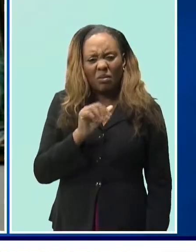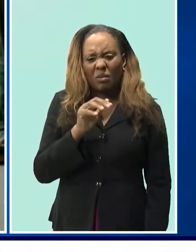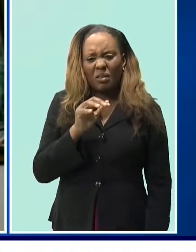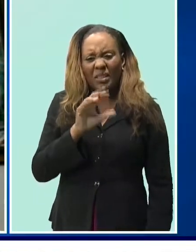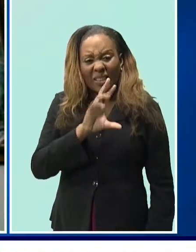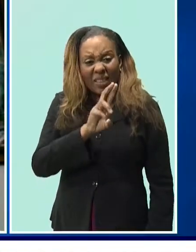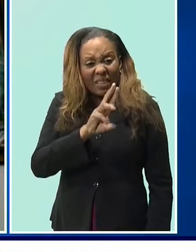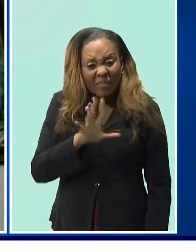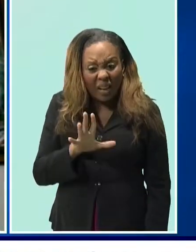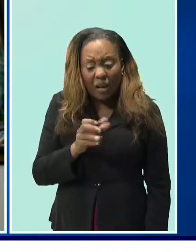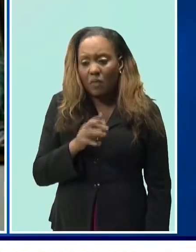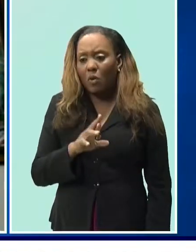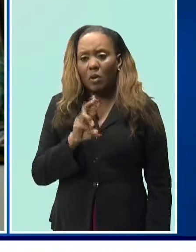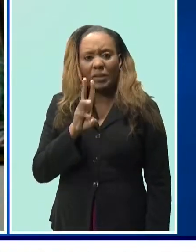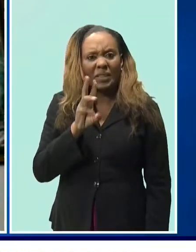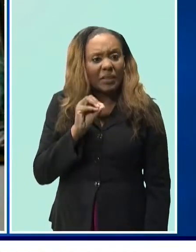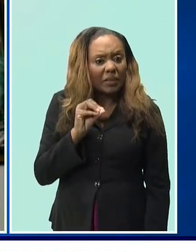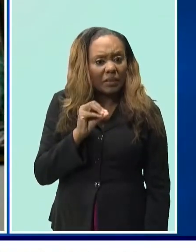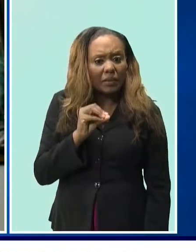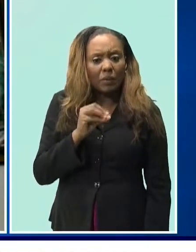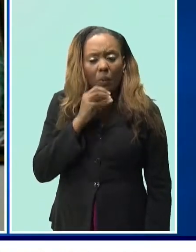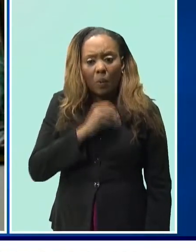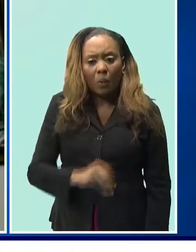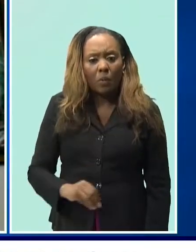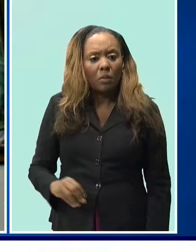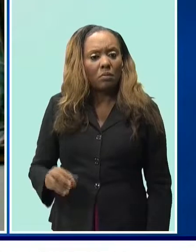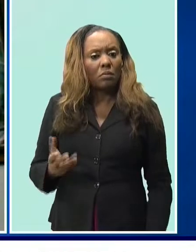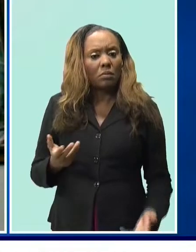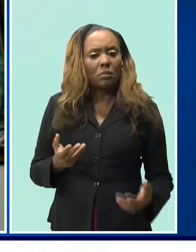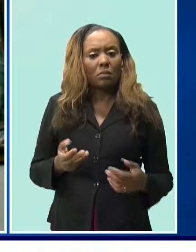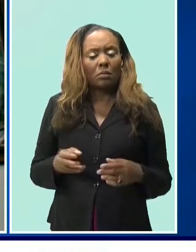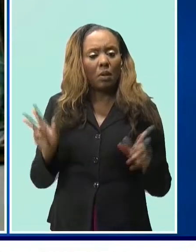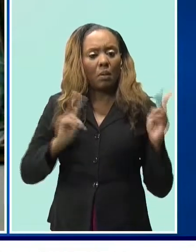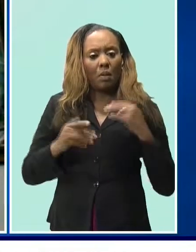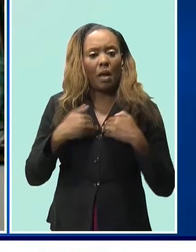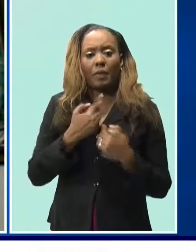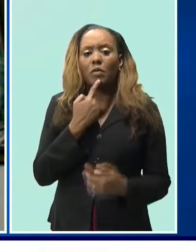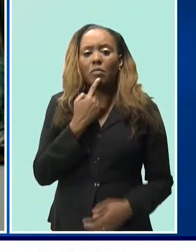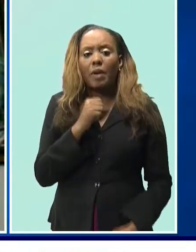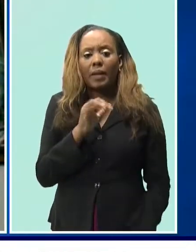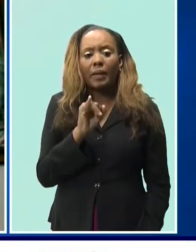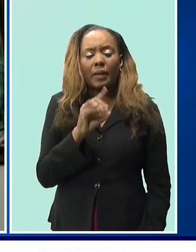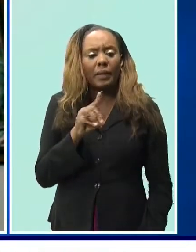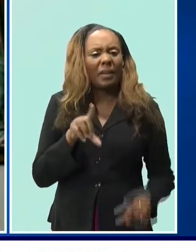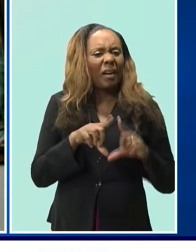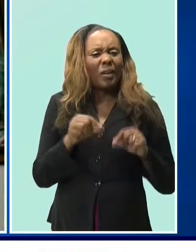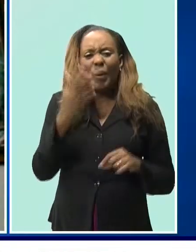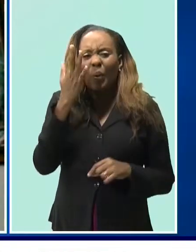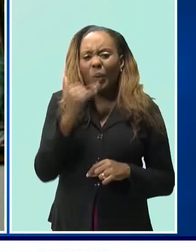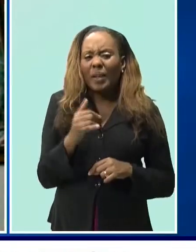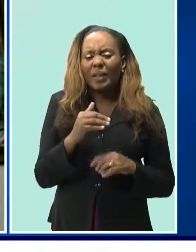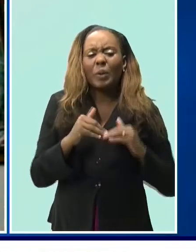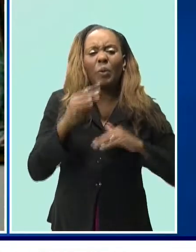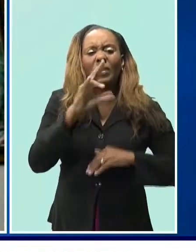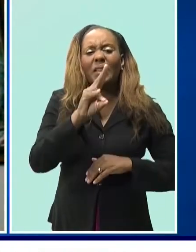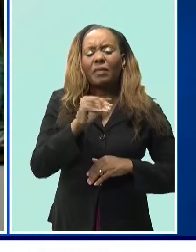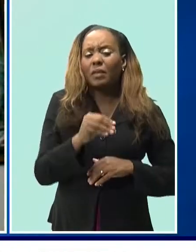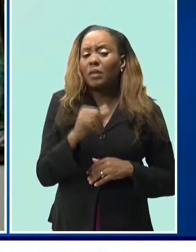or 60 as well, especially people who have the red ID cards. How come they weren't